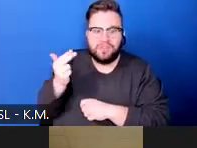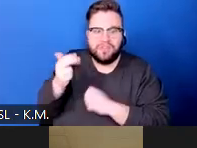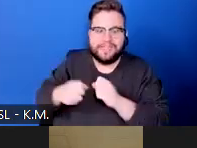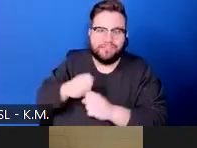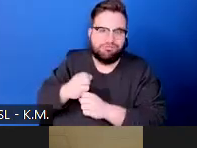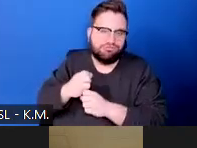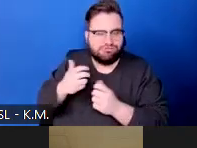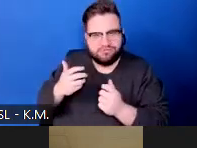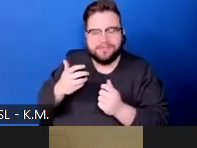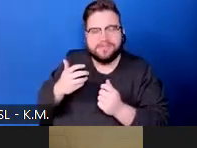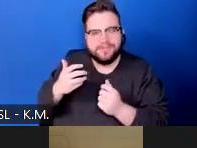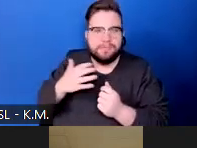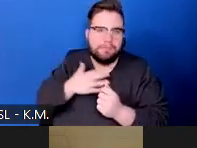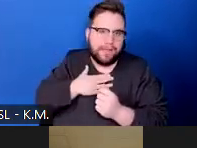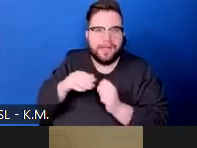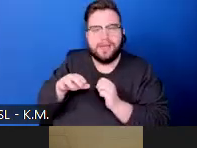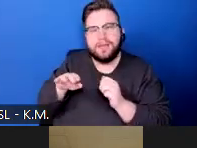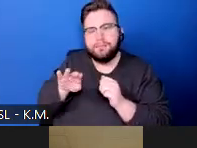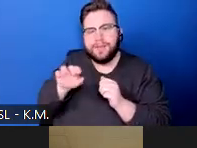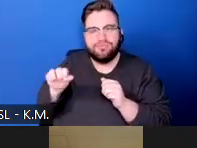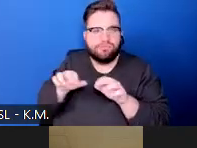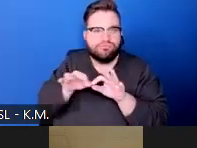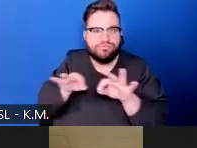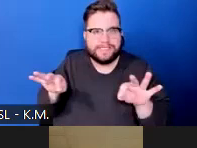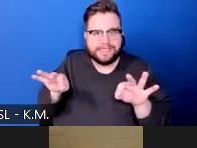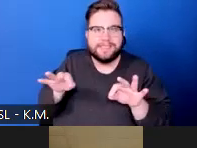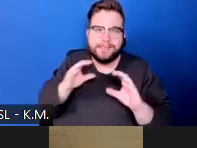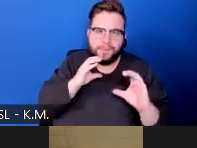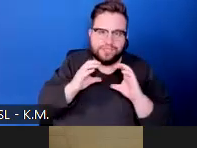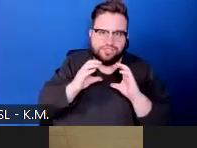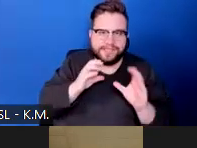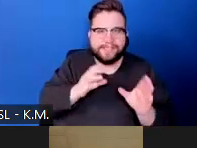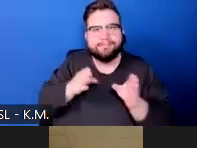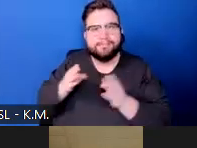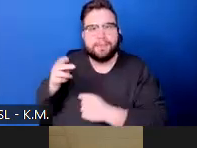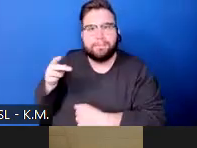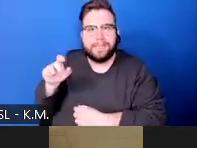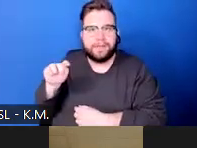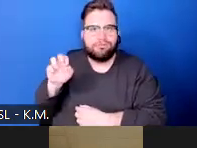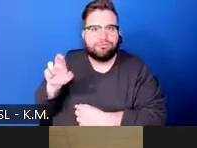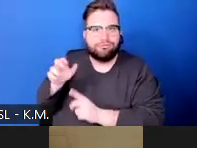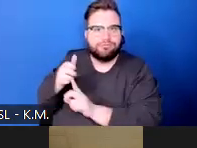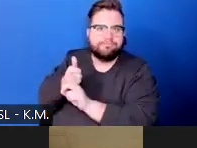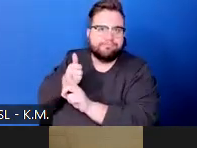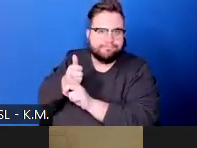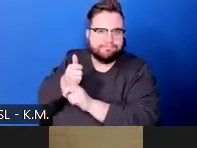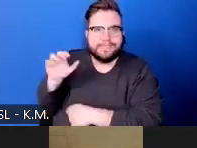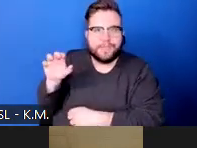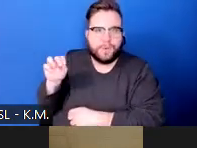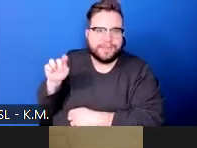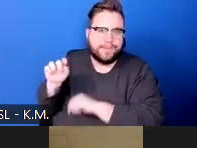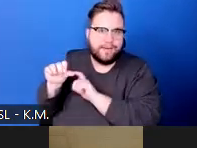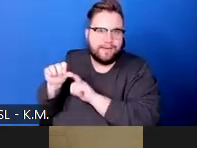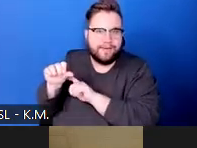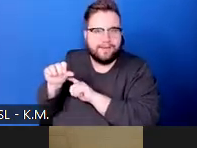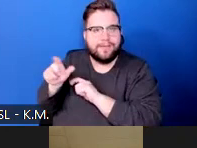communications. Peter, however, is a COTA. So he's a little more, had been educated